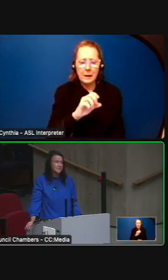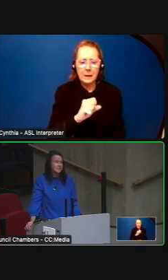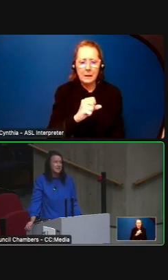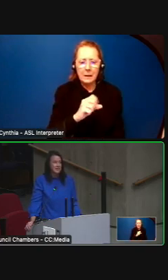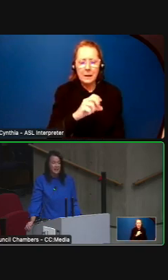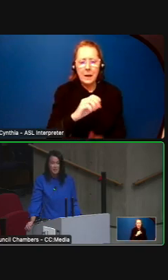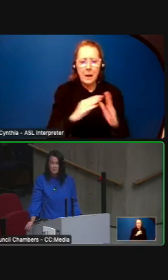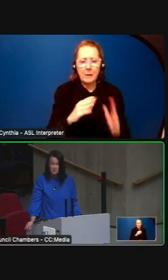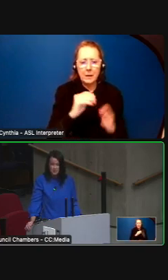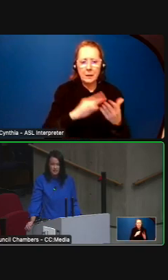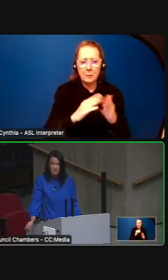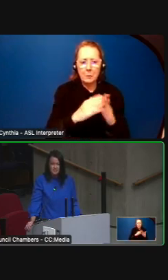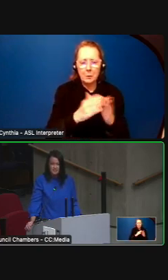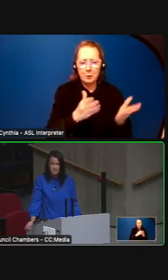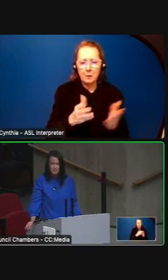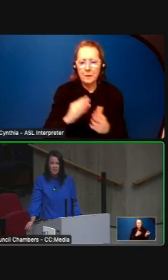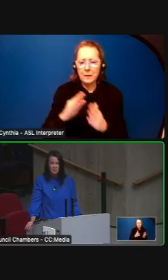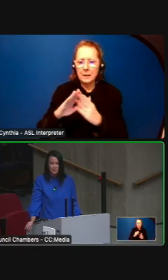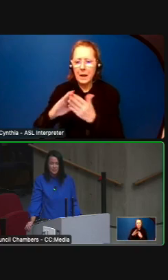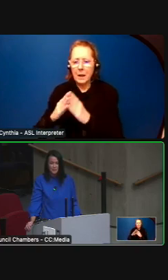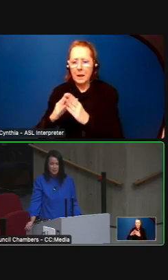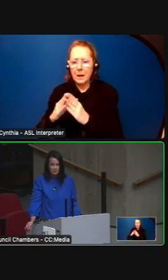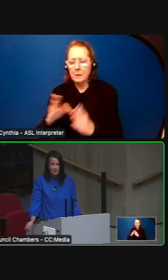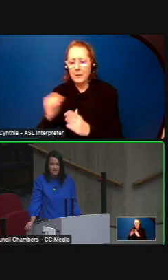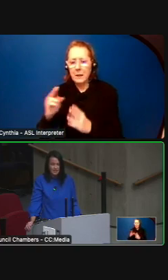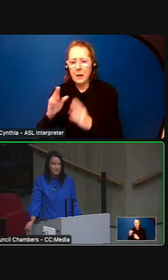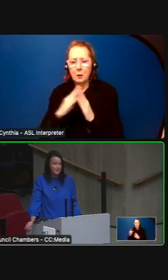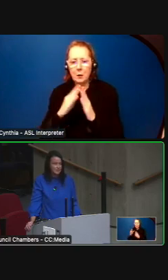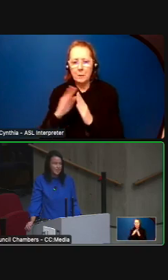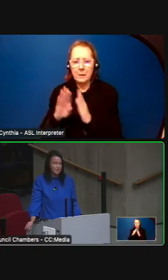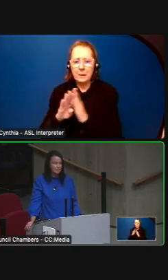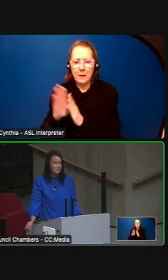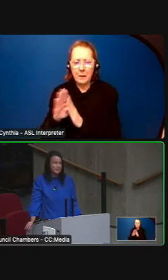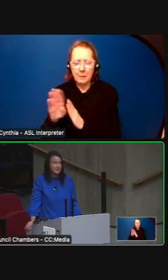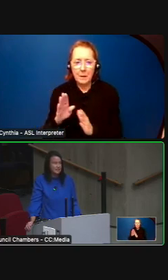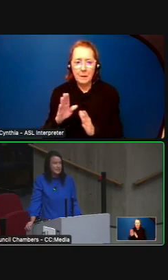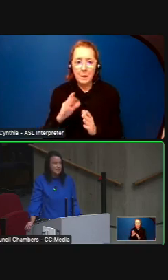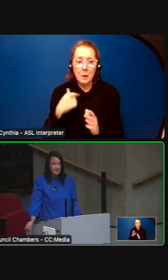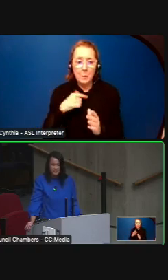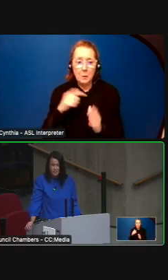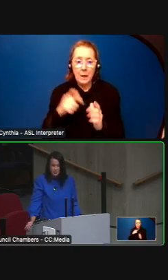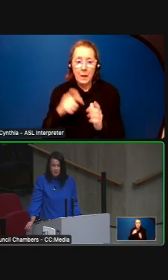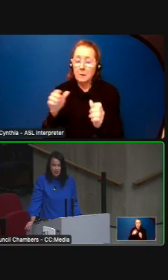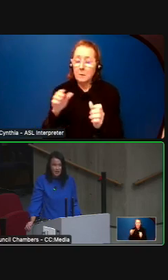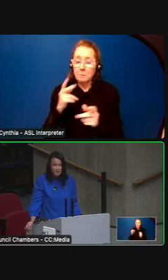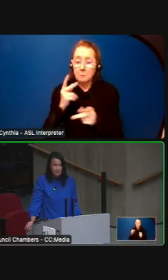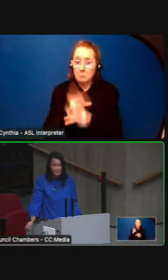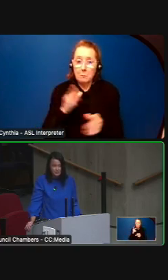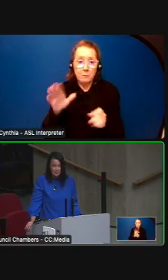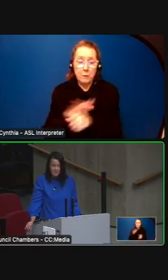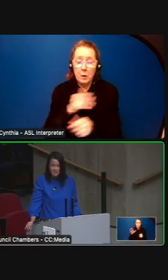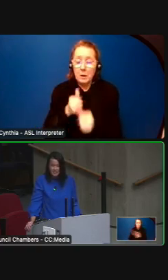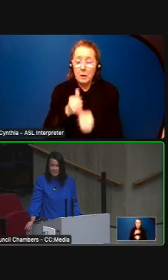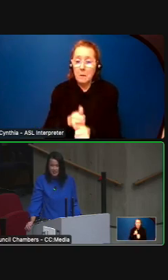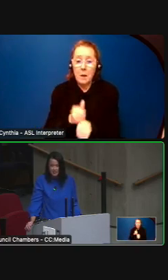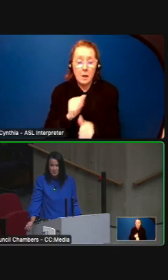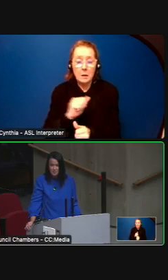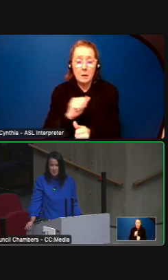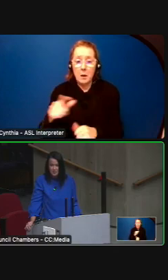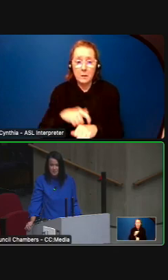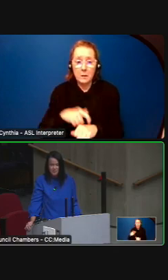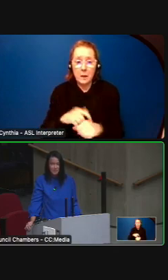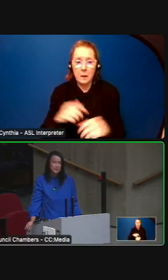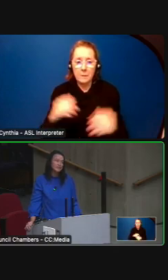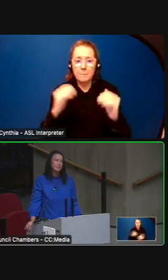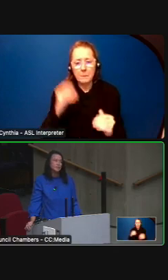Development. Their job is to ensure that we're fully compliant at all time. And then of course our information and technology, we've